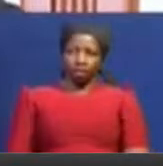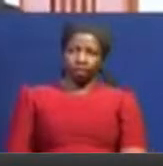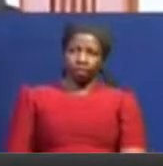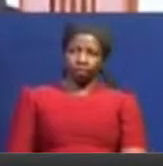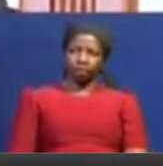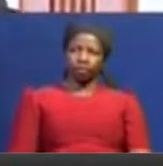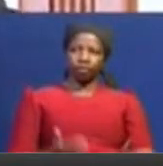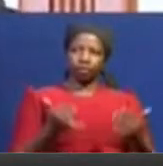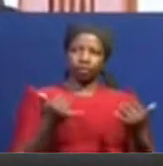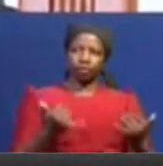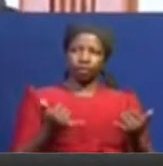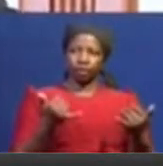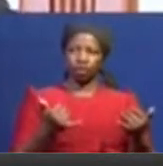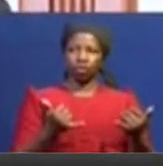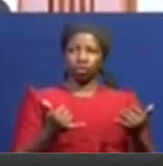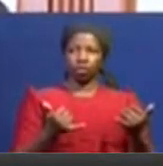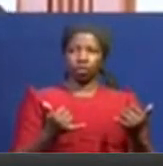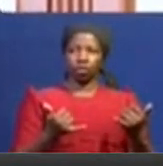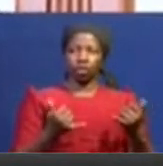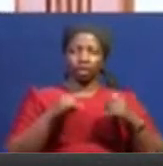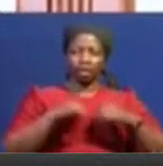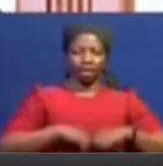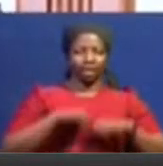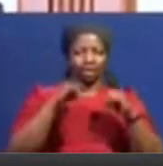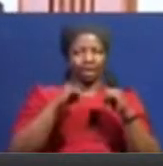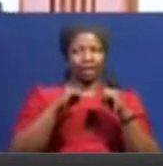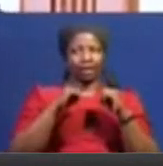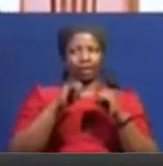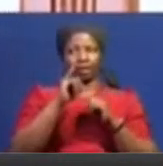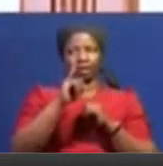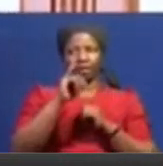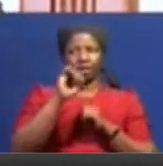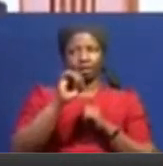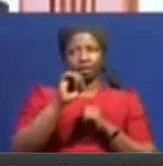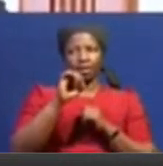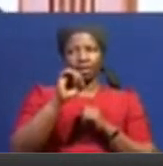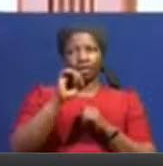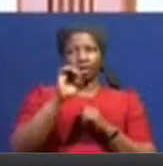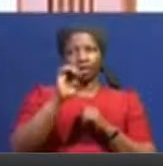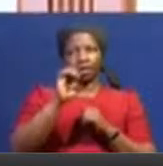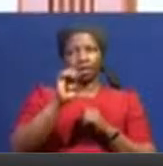the chair of the Electoral Commission of Kenya?